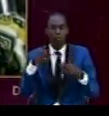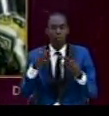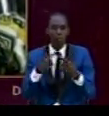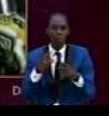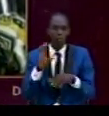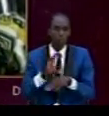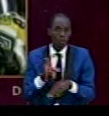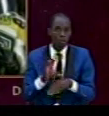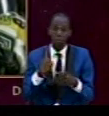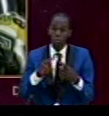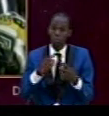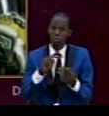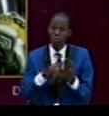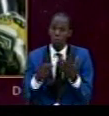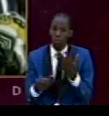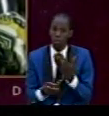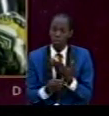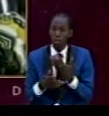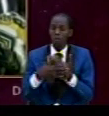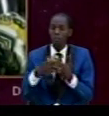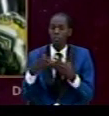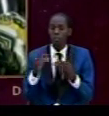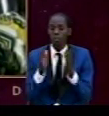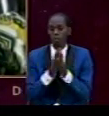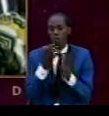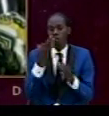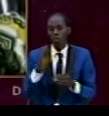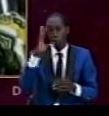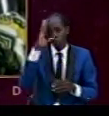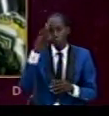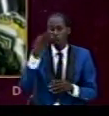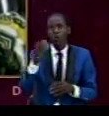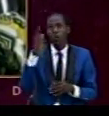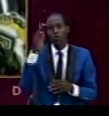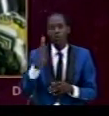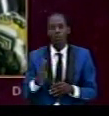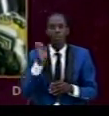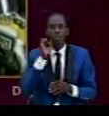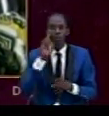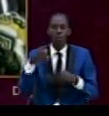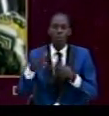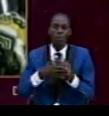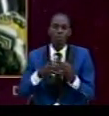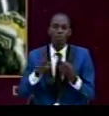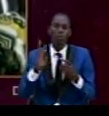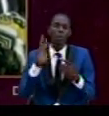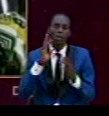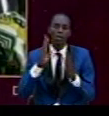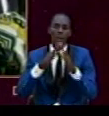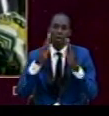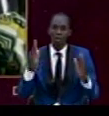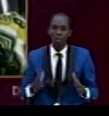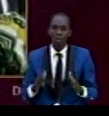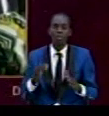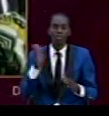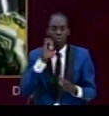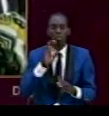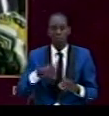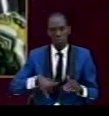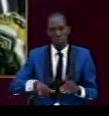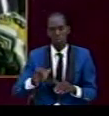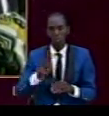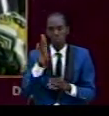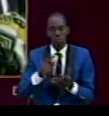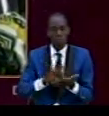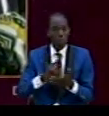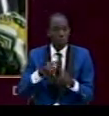to the program. After the prayer of the man of God, I went to my house. That very day, I still took drugs. But that very